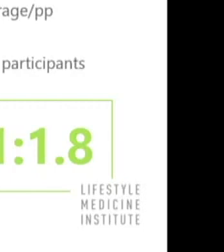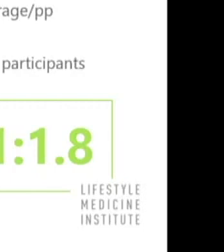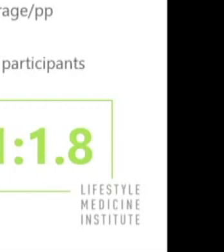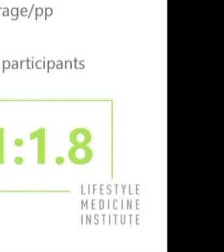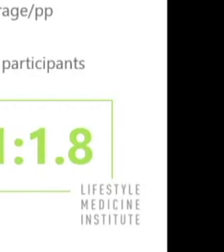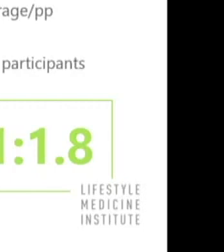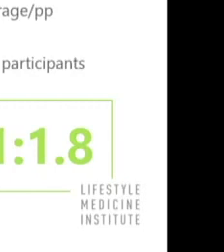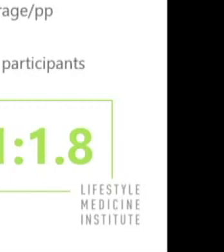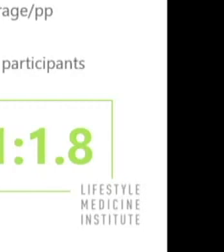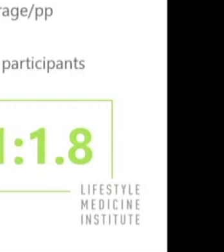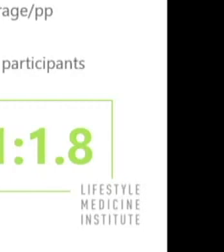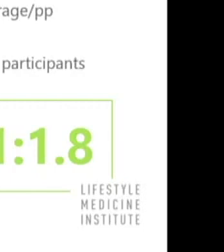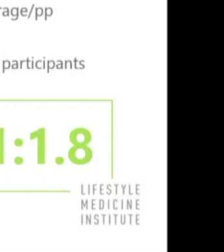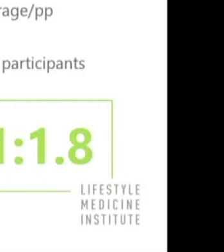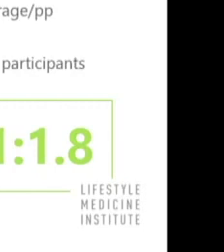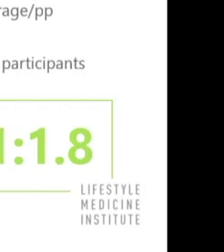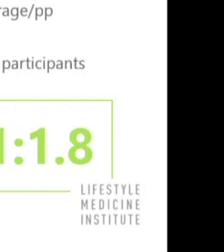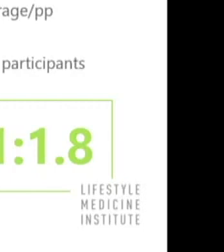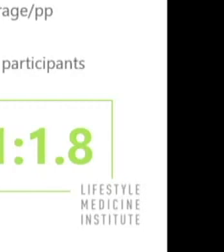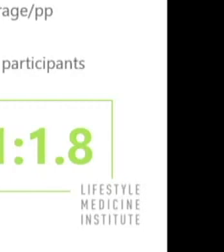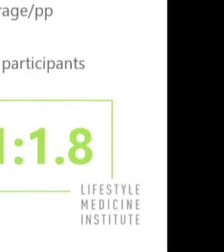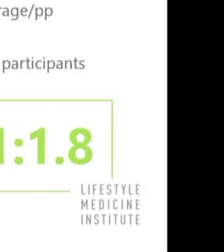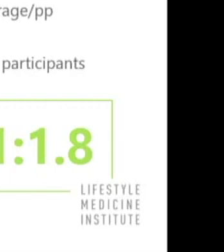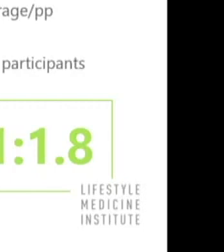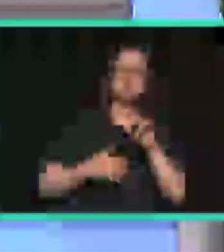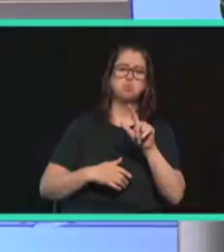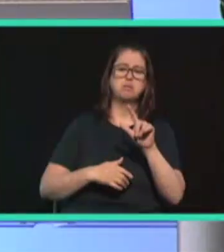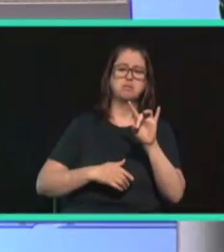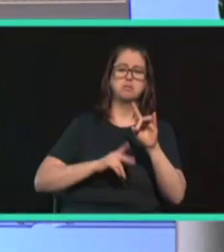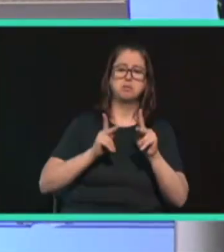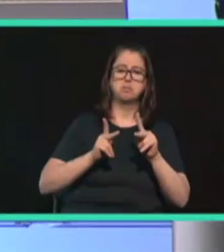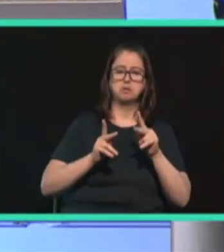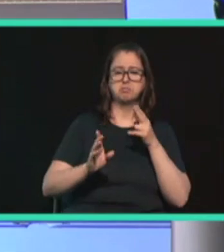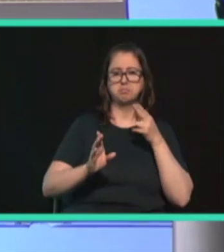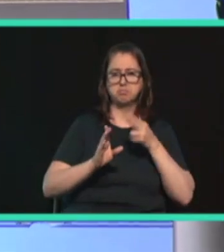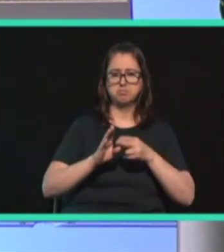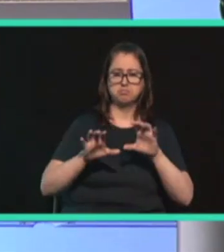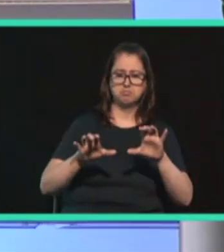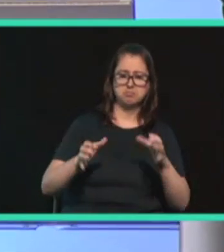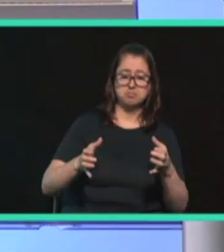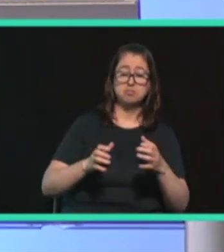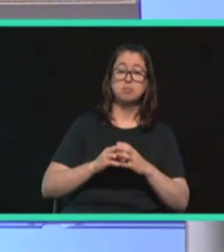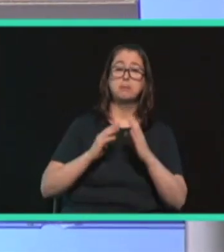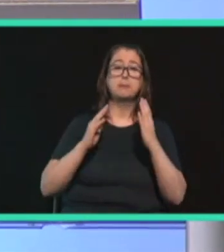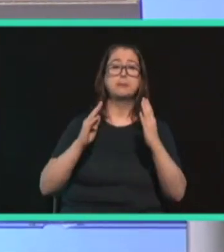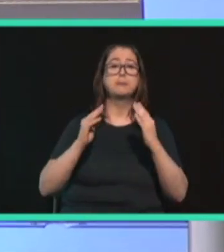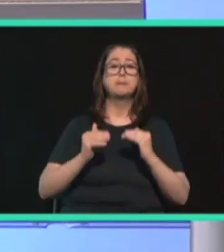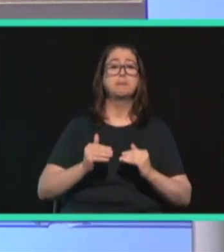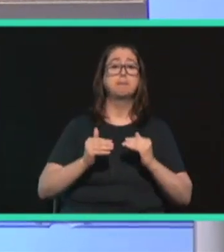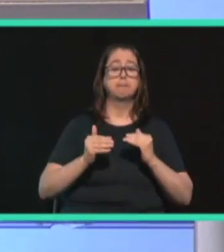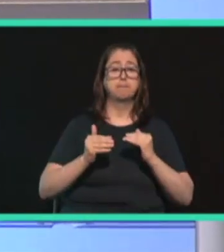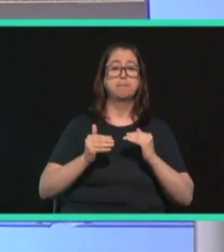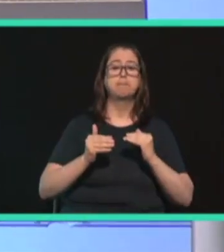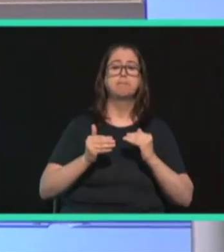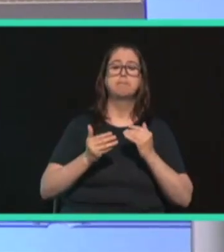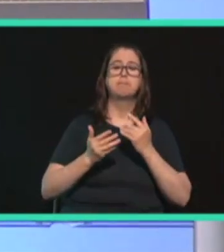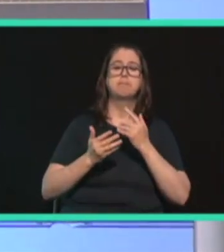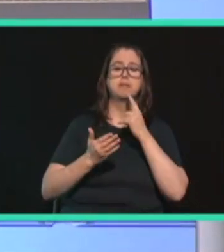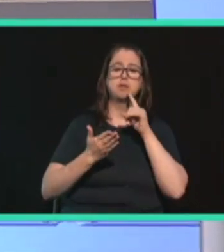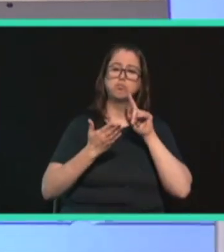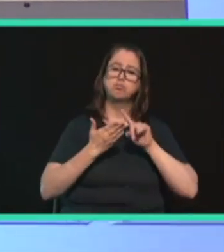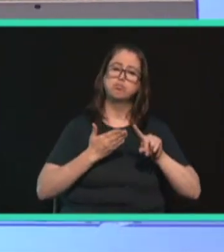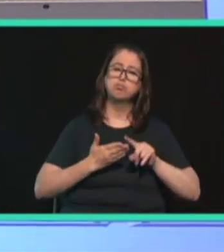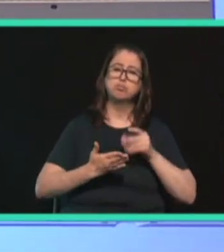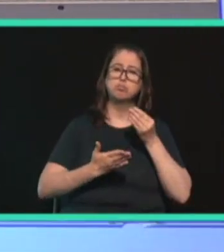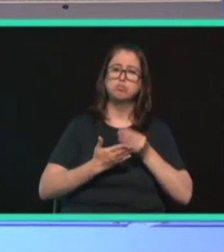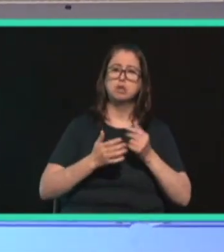$70,000 saving across just 28 participants. Okay, the next study that was done was with